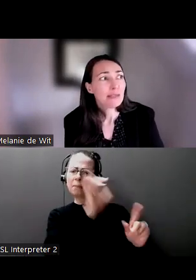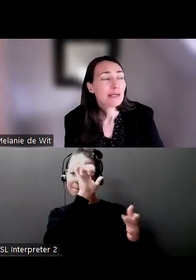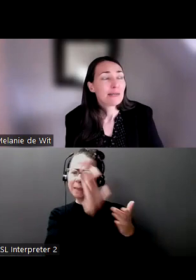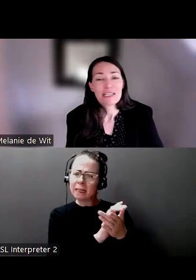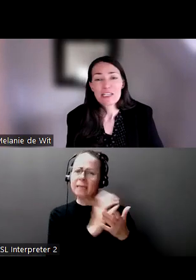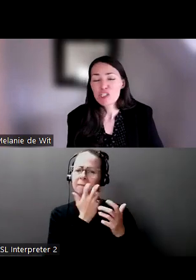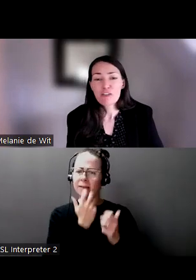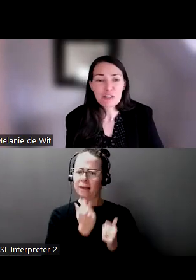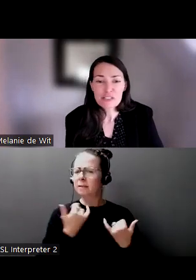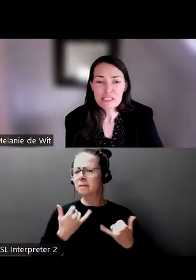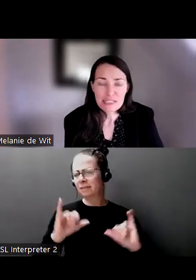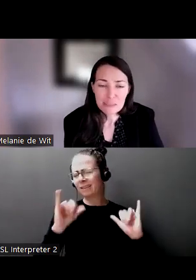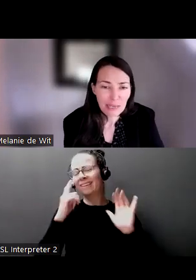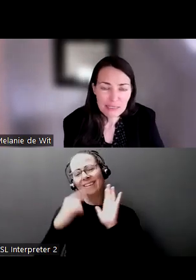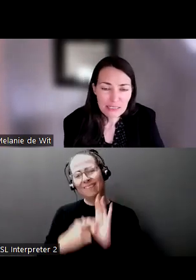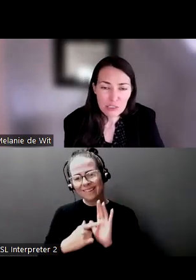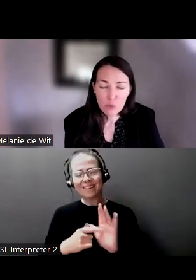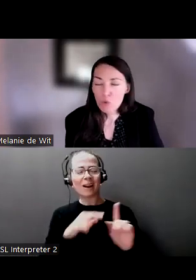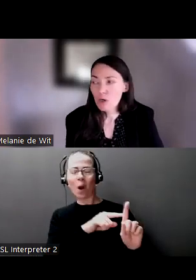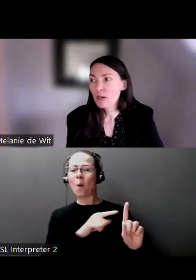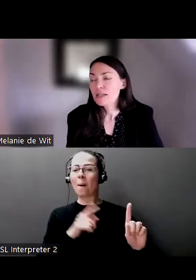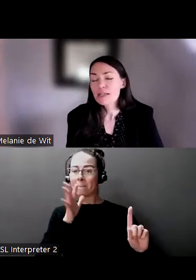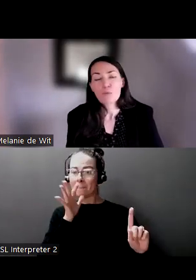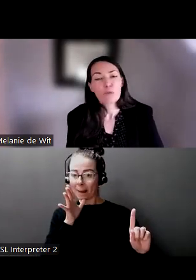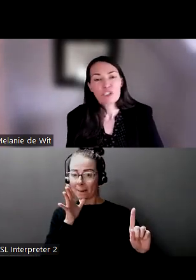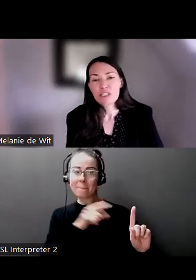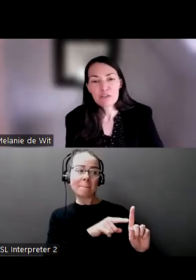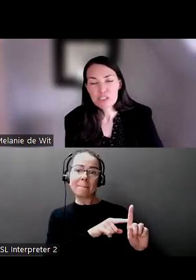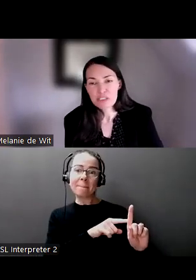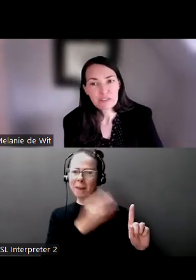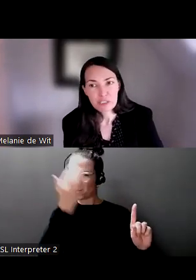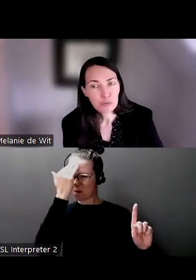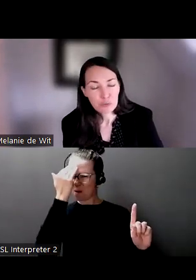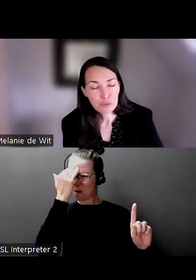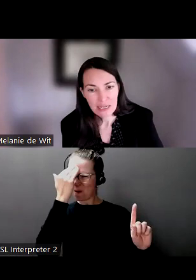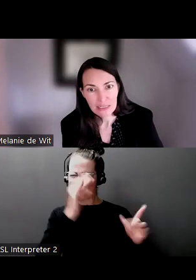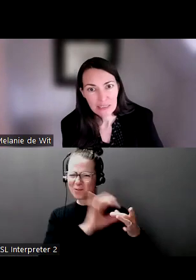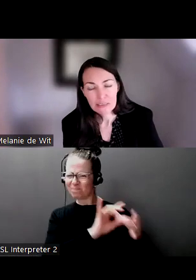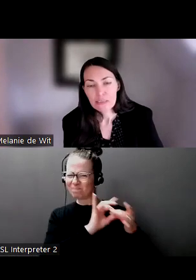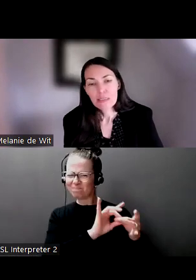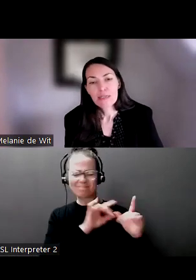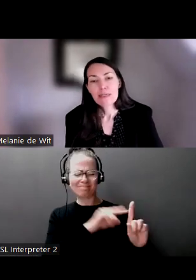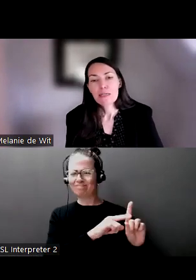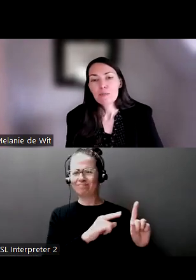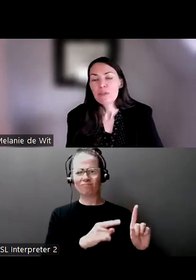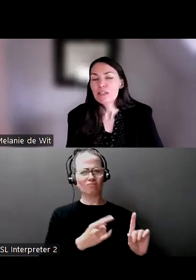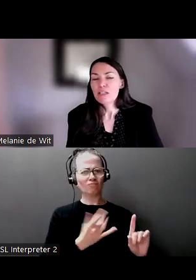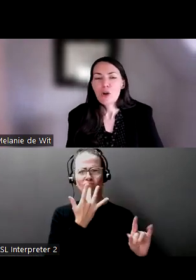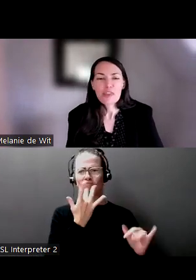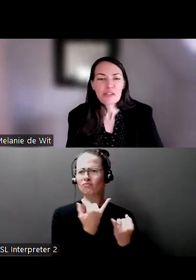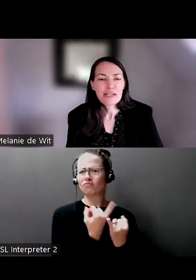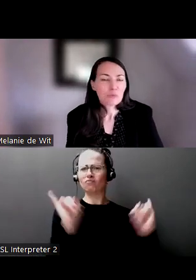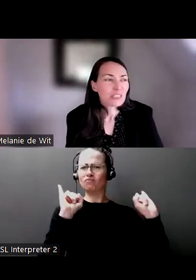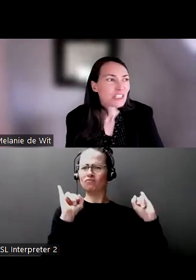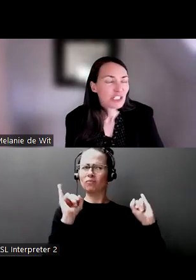mom? Is she fiercely independent, or would she love to live in a group setting? You